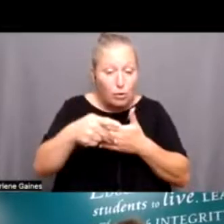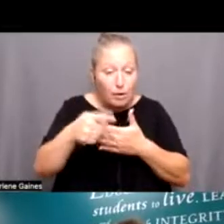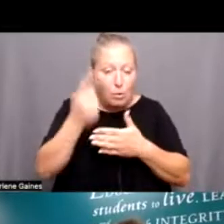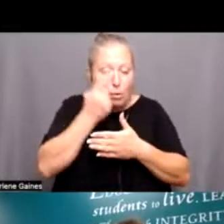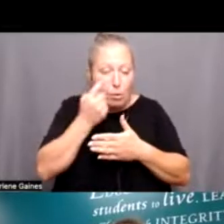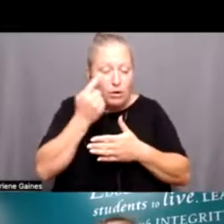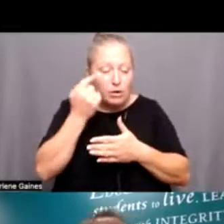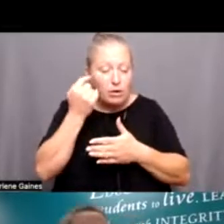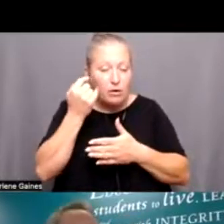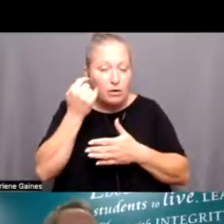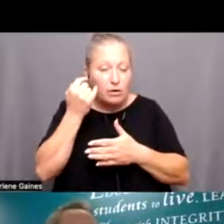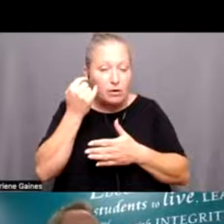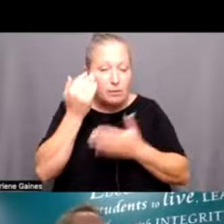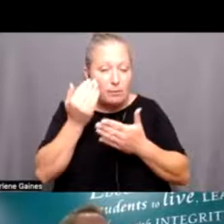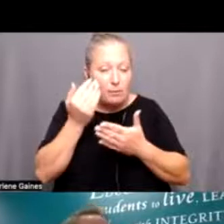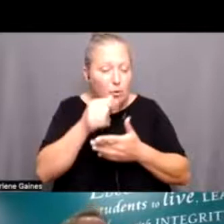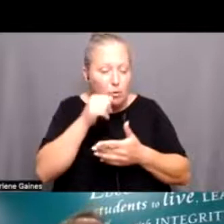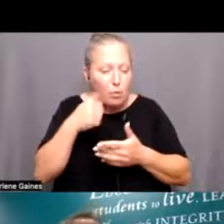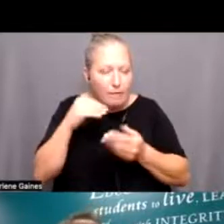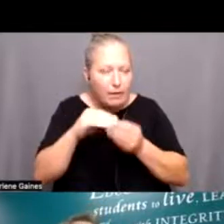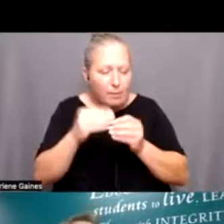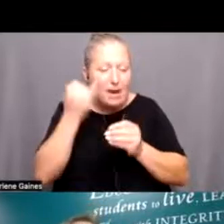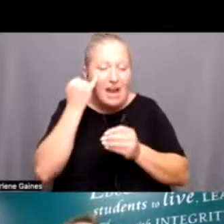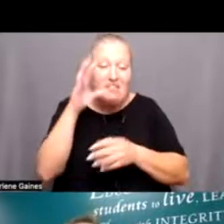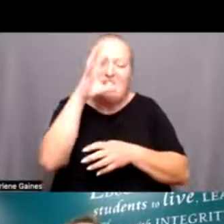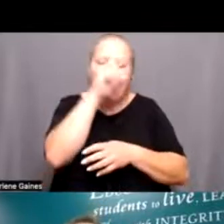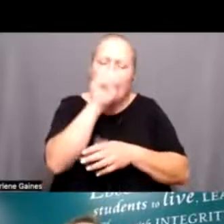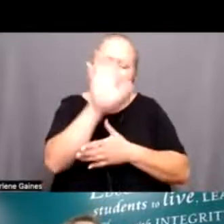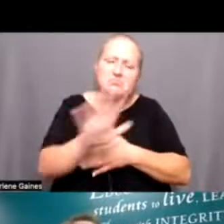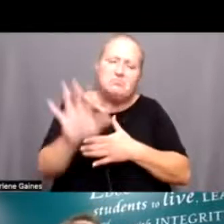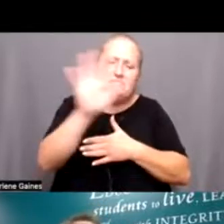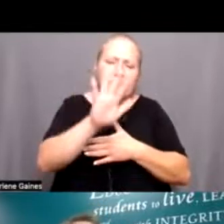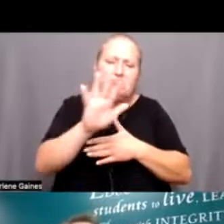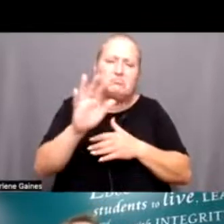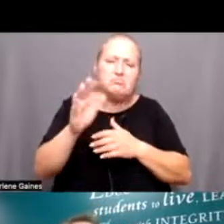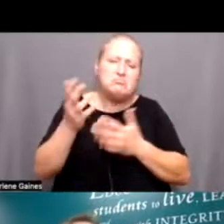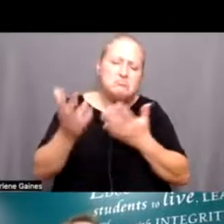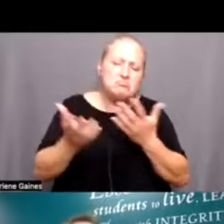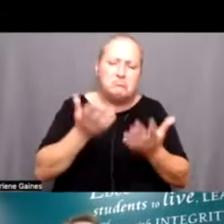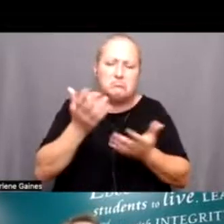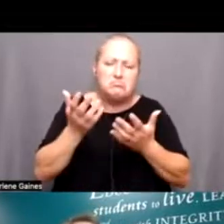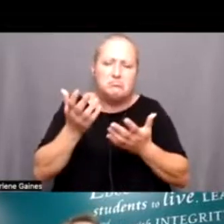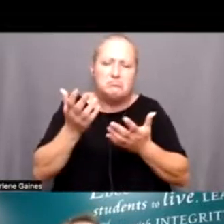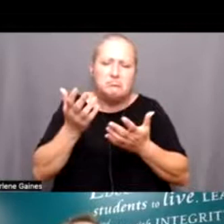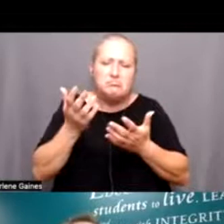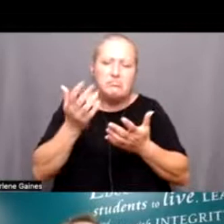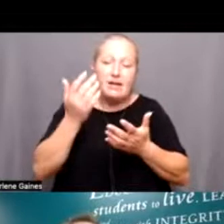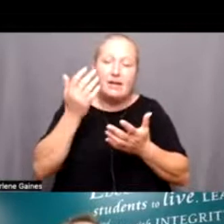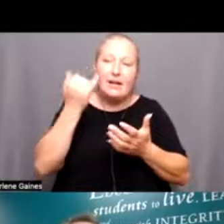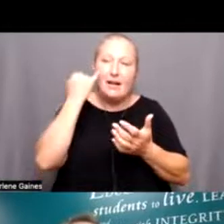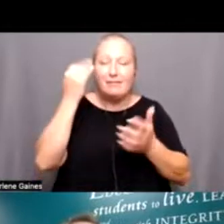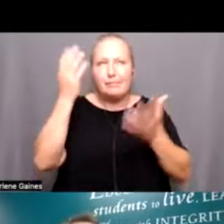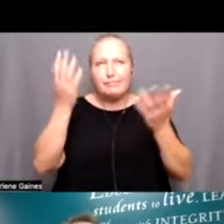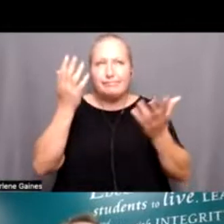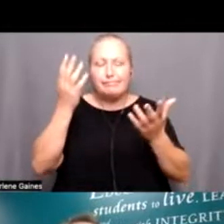didn't ask this in advance, so you may not have the numbers, but if you have a ballpark in terms of like ideal world, well, I guess it's